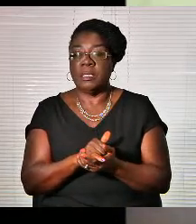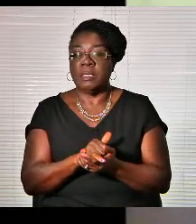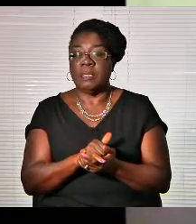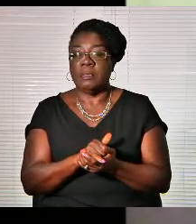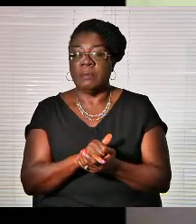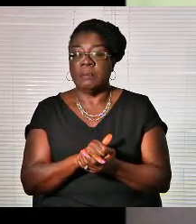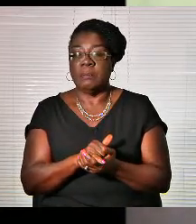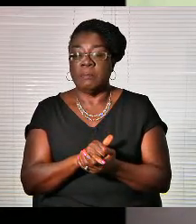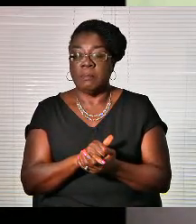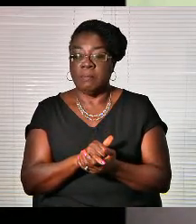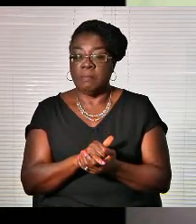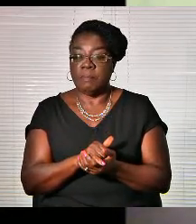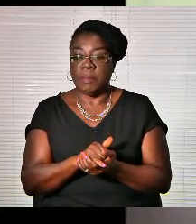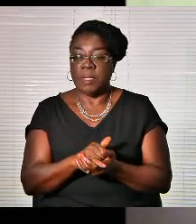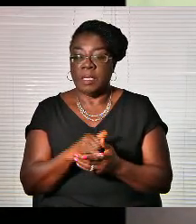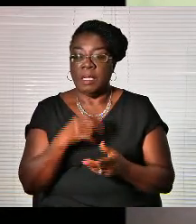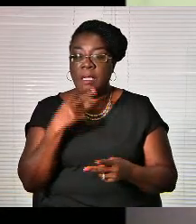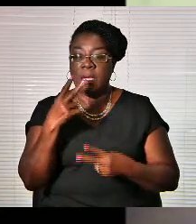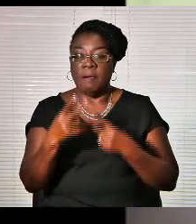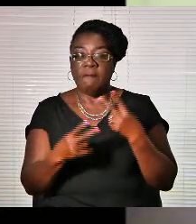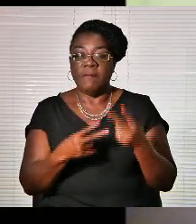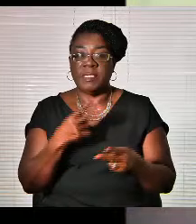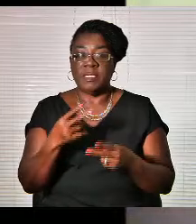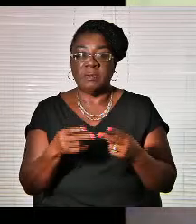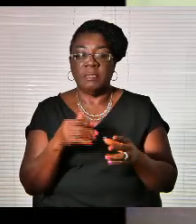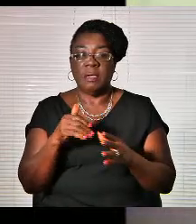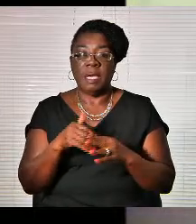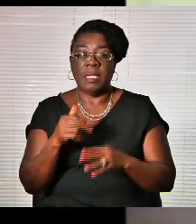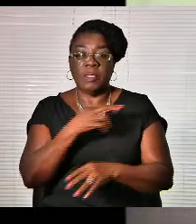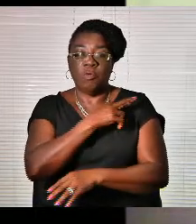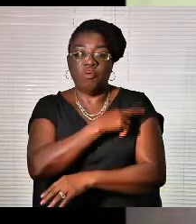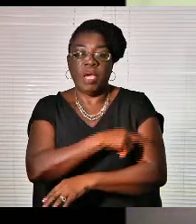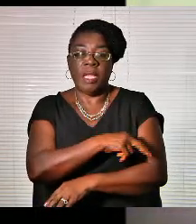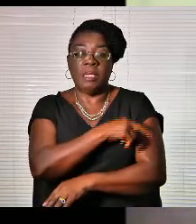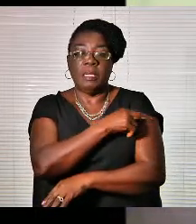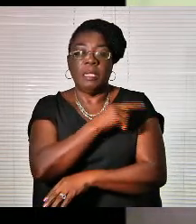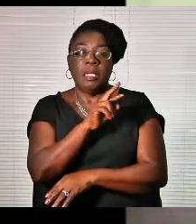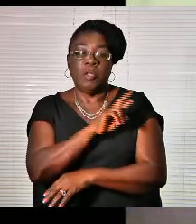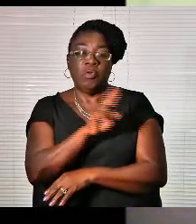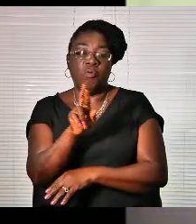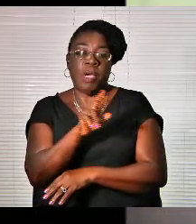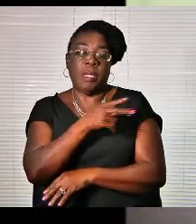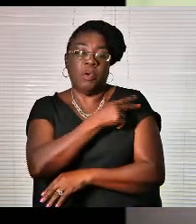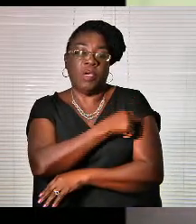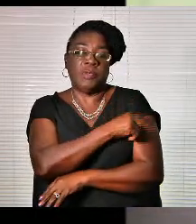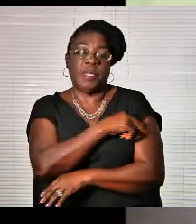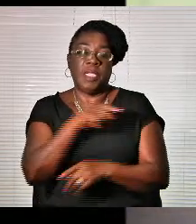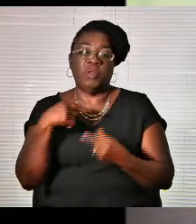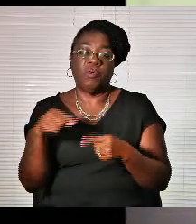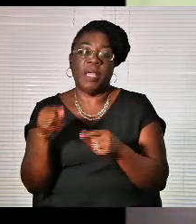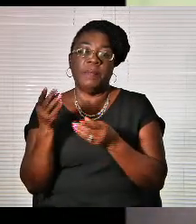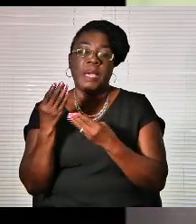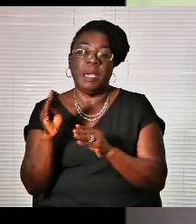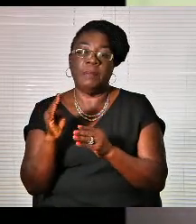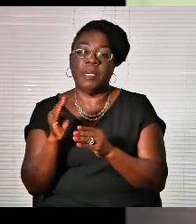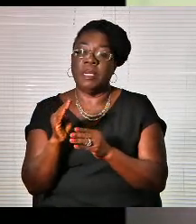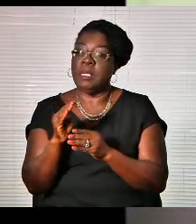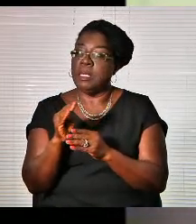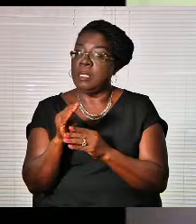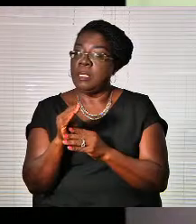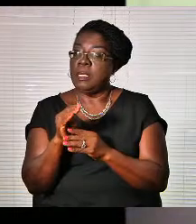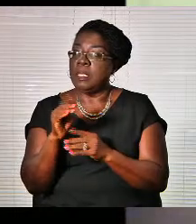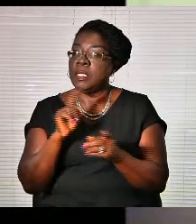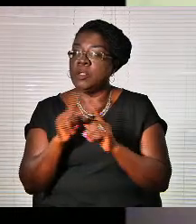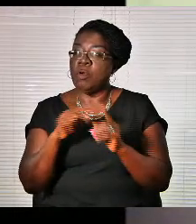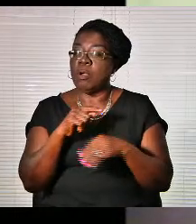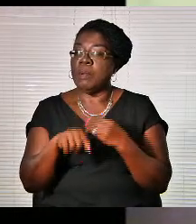operating theater at the Rand Memorial Hospital was compromised. Can the Ministry of Health speak to that, and if there are any